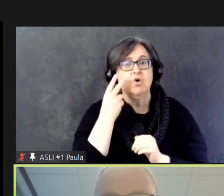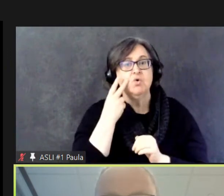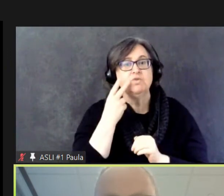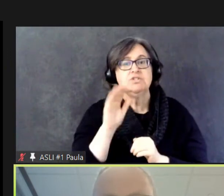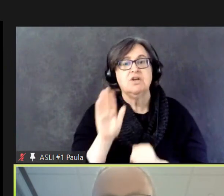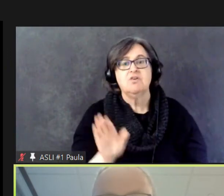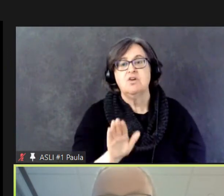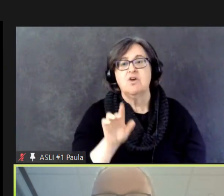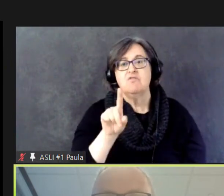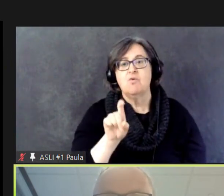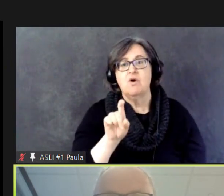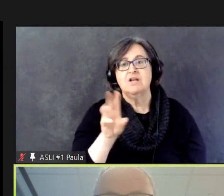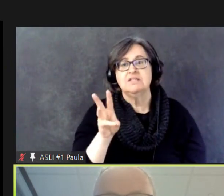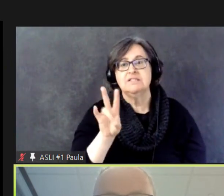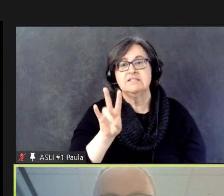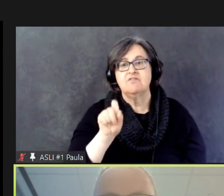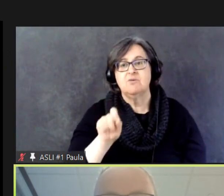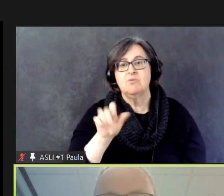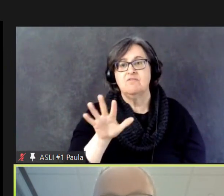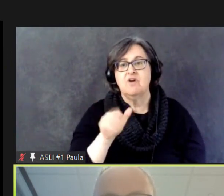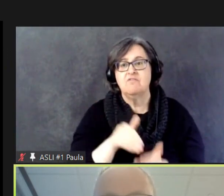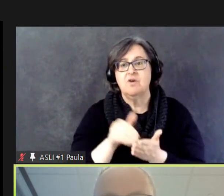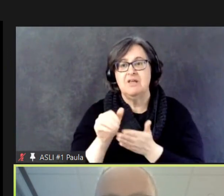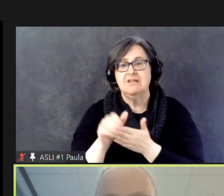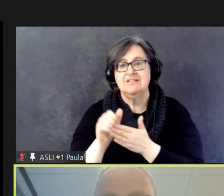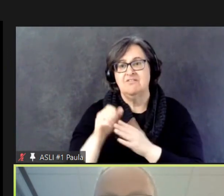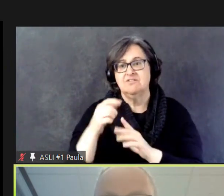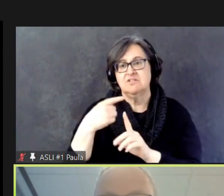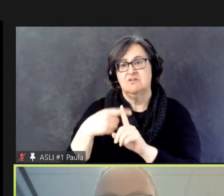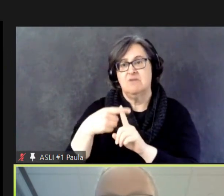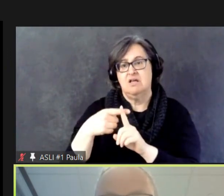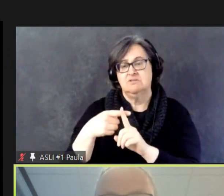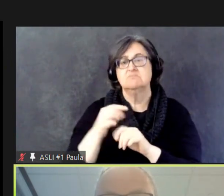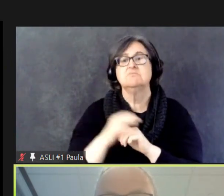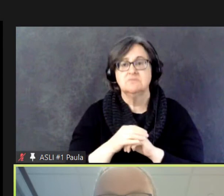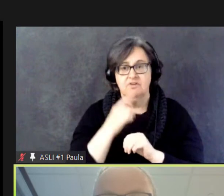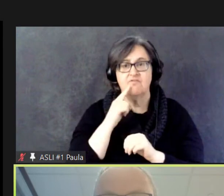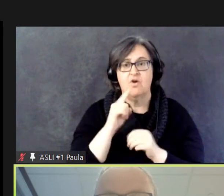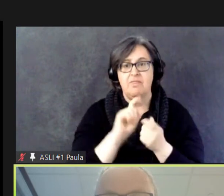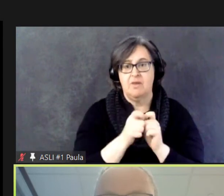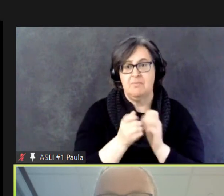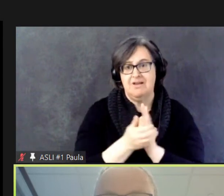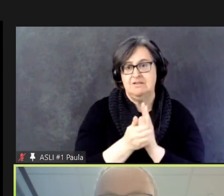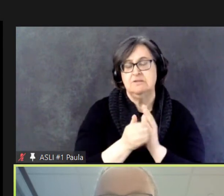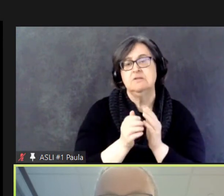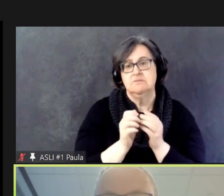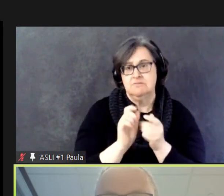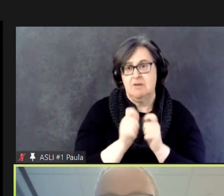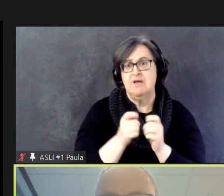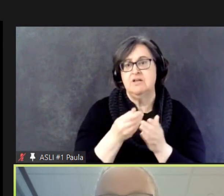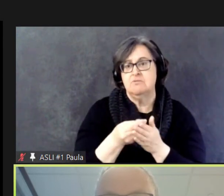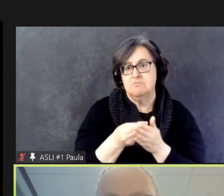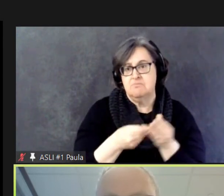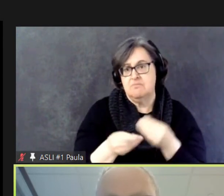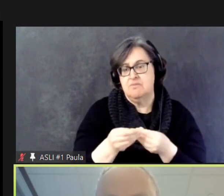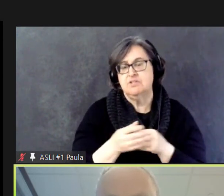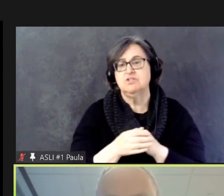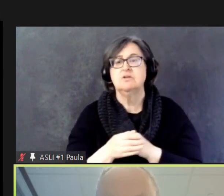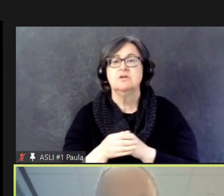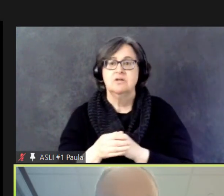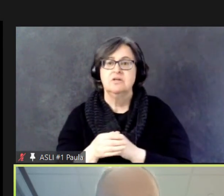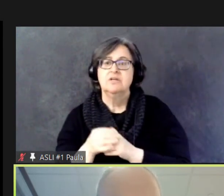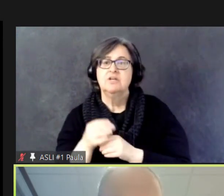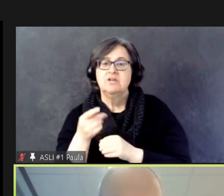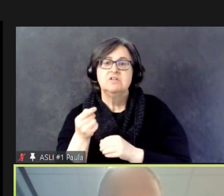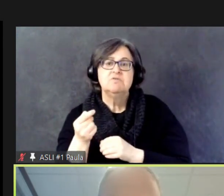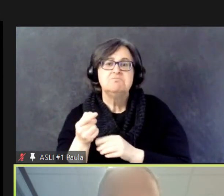about $167.5 million of positive variance on an amended budget, and just shy of $200 million of positive variance on